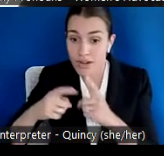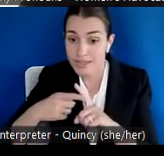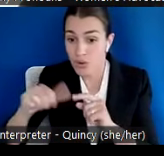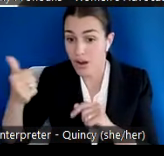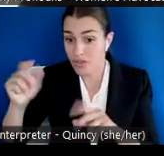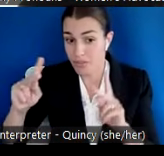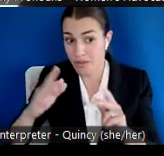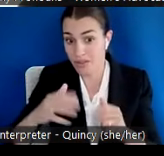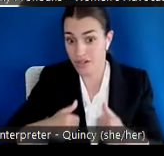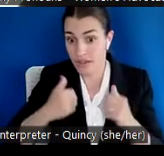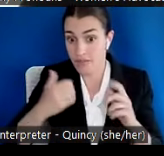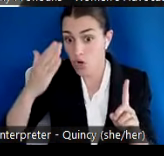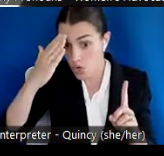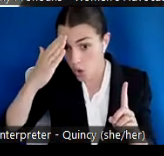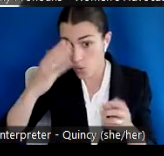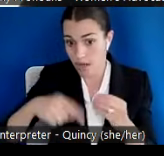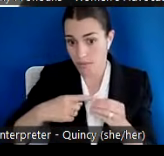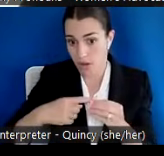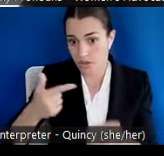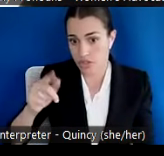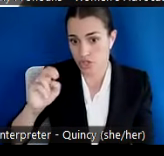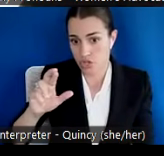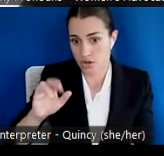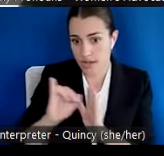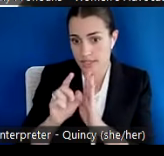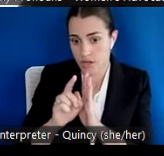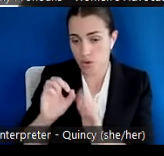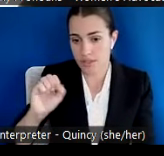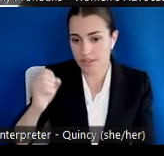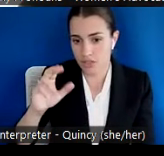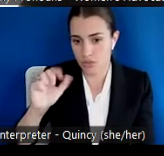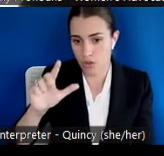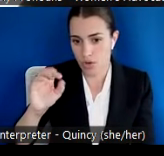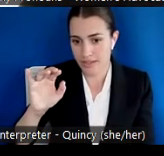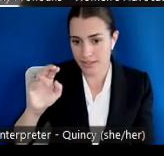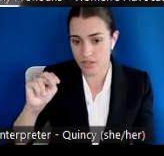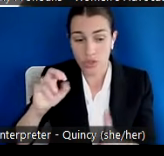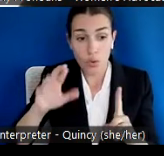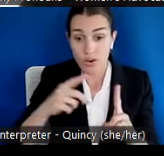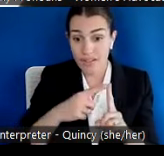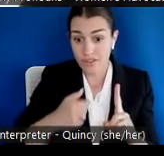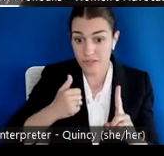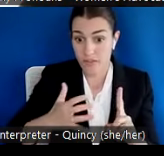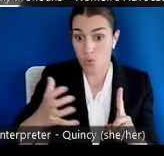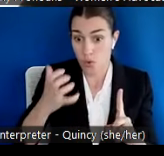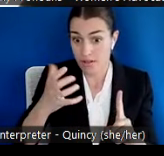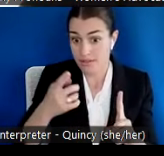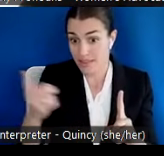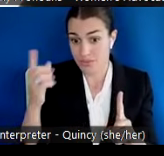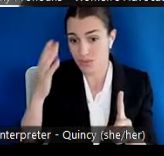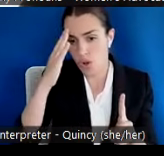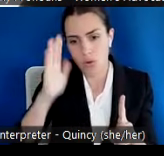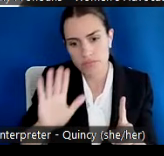survivor's life know about their gender identity or their sexual orientation, or that the survivor even wants them to know. And this on the